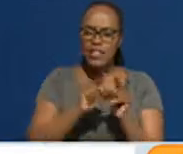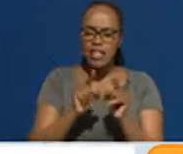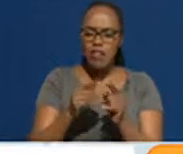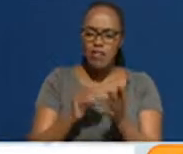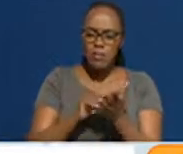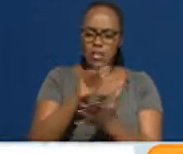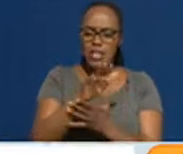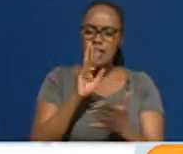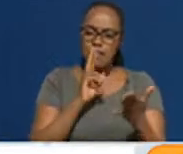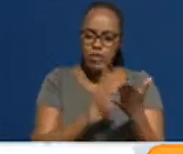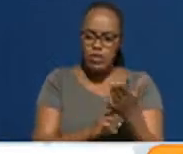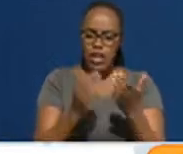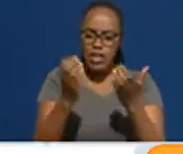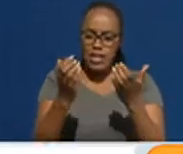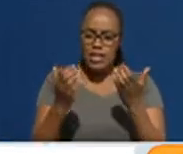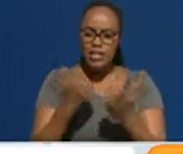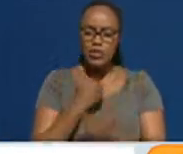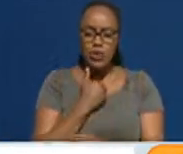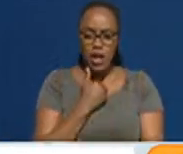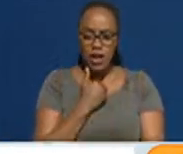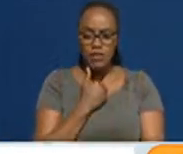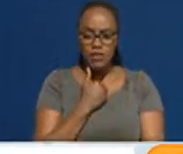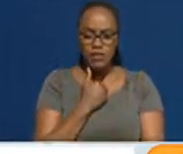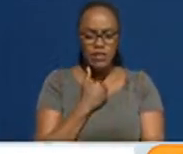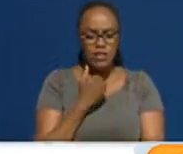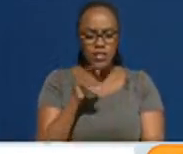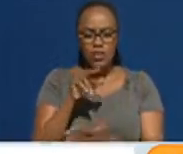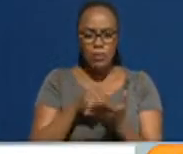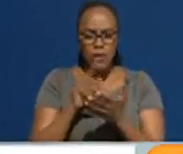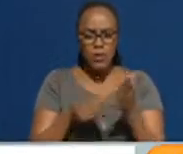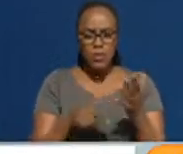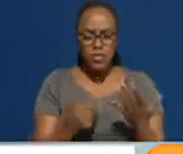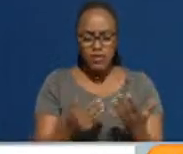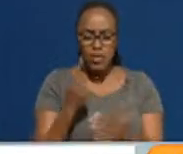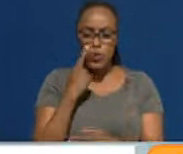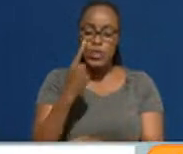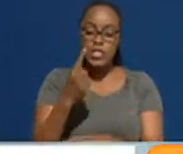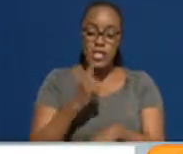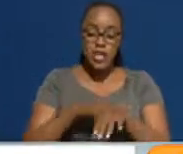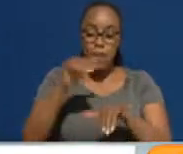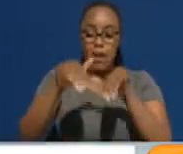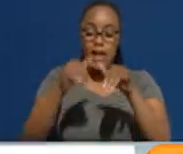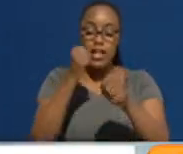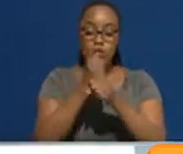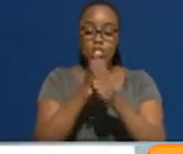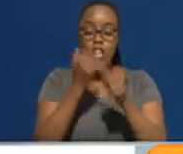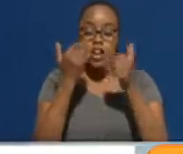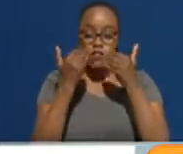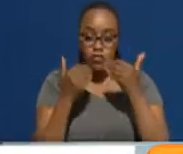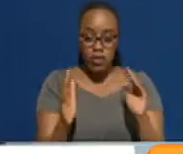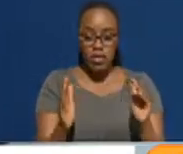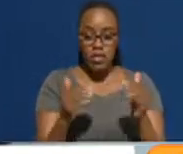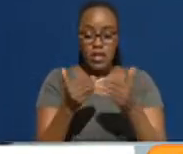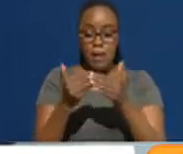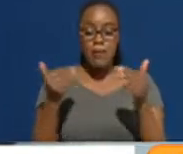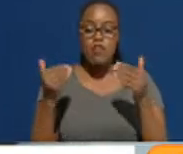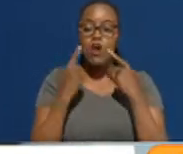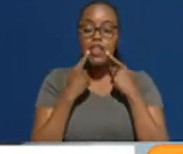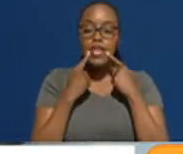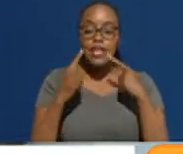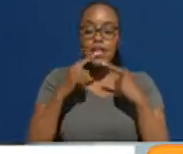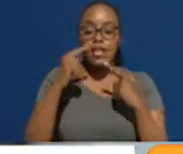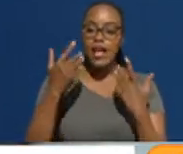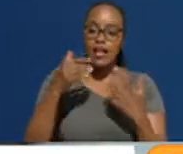results. I think we need to have... What do you mean? They had? You see, once the election has been done, before they declare the